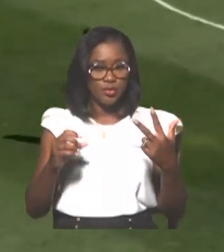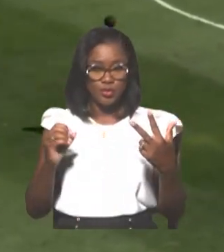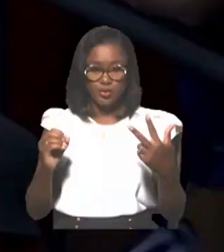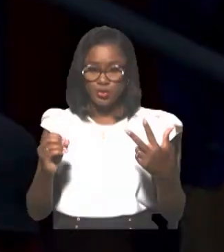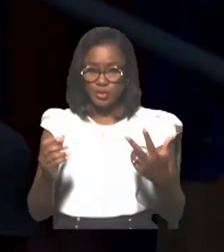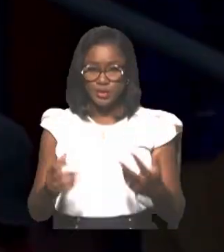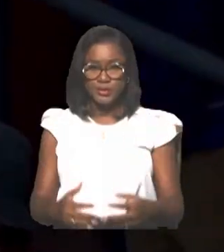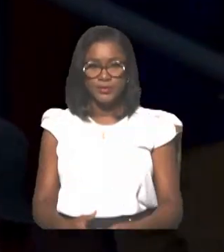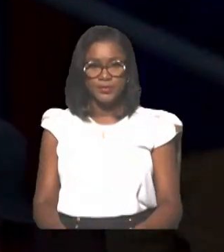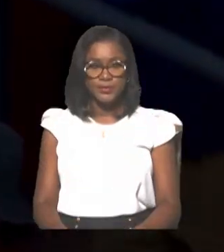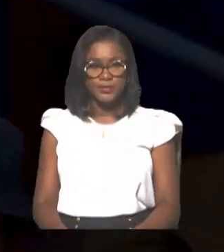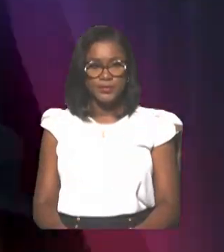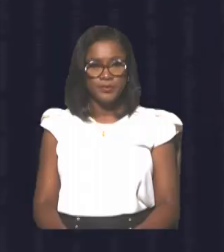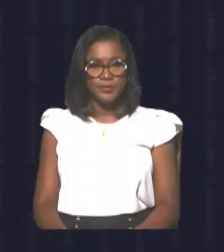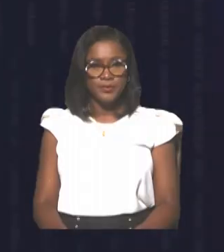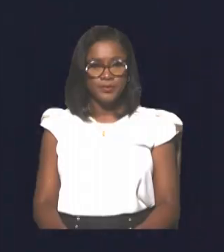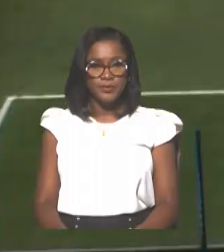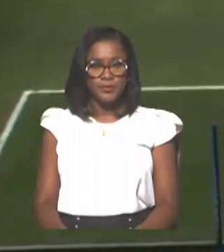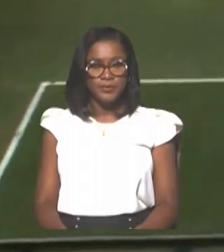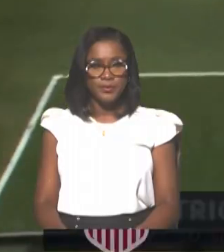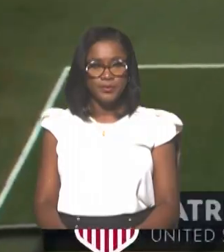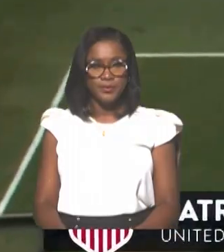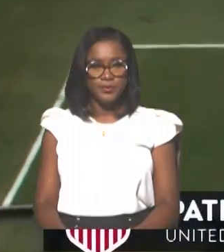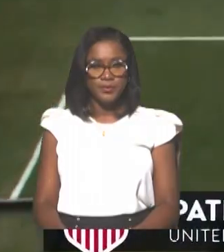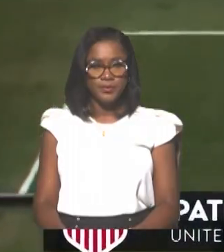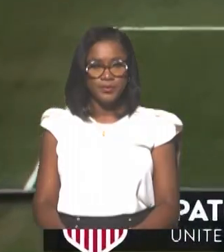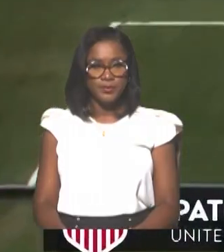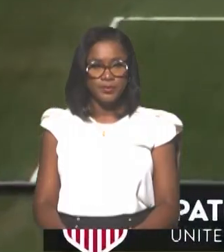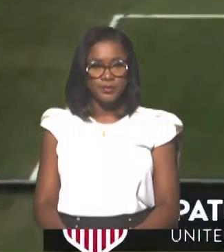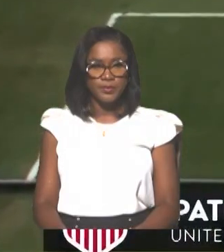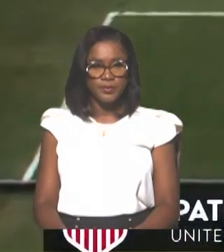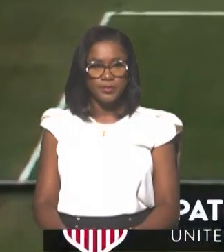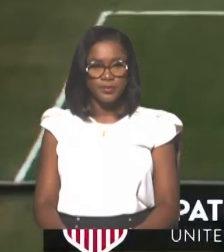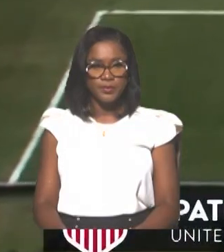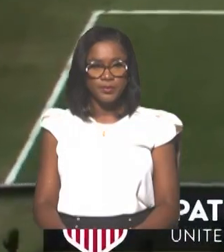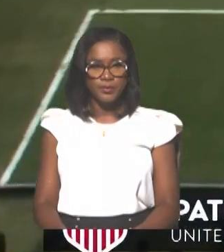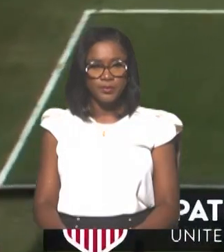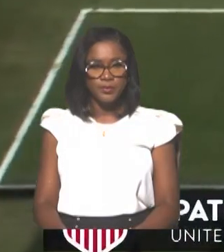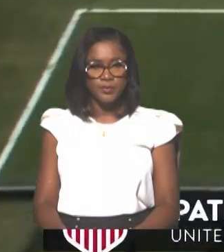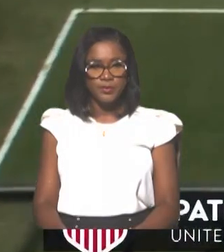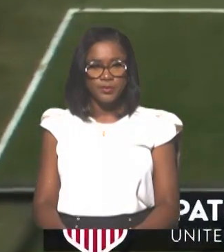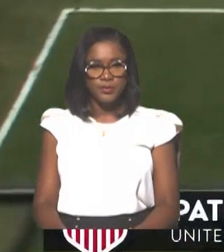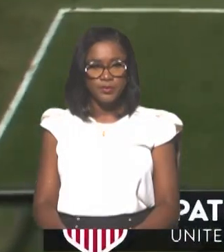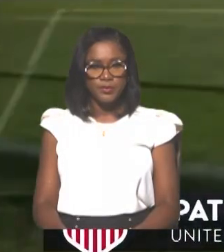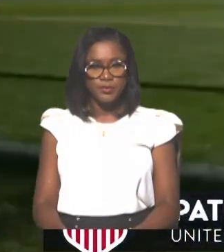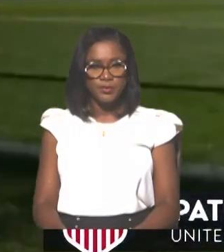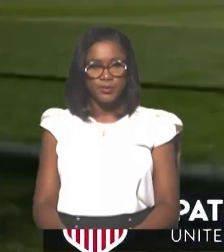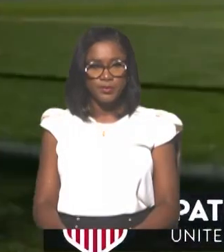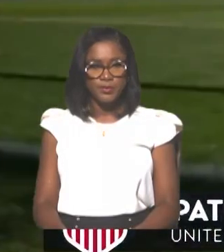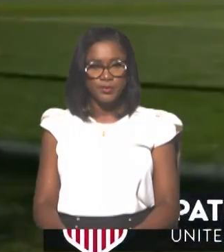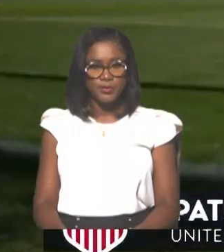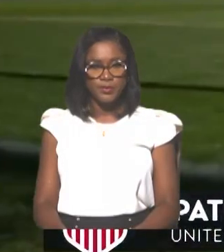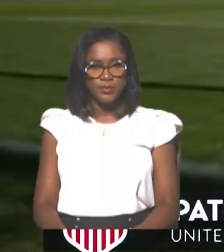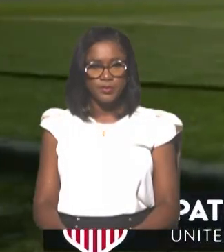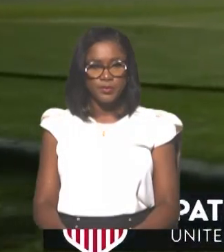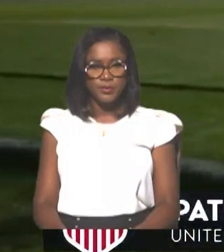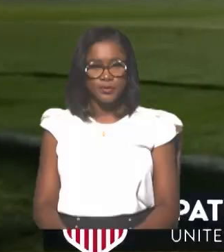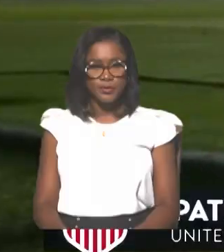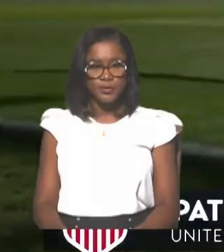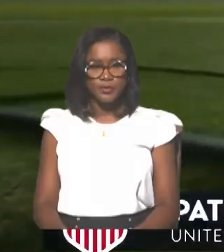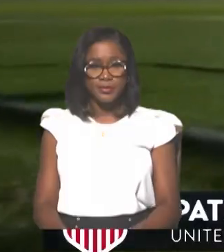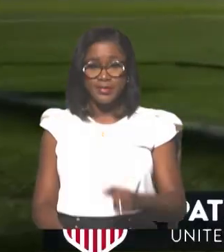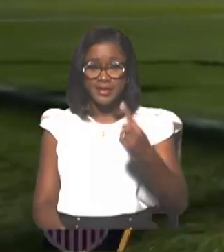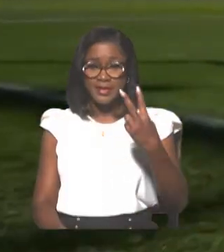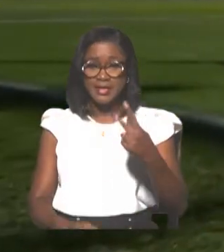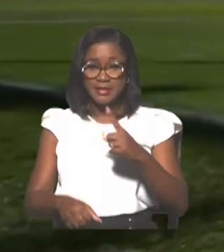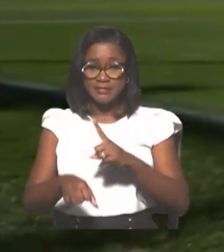of Jones, to then have his shot deflected in the net by Patrick Ajiman. Oh, was it actually? 3-0 to USA at